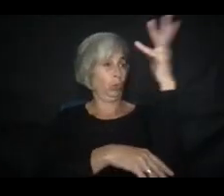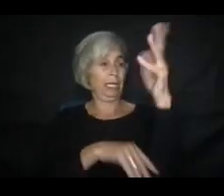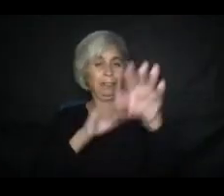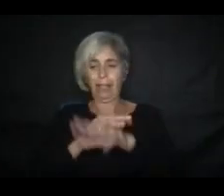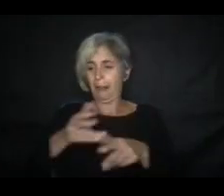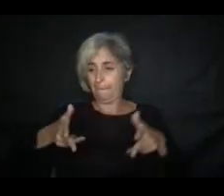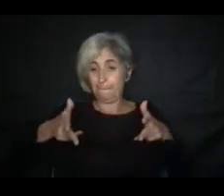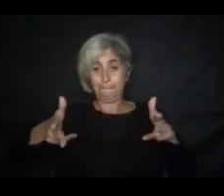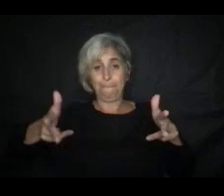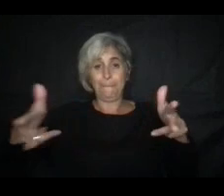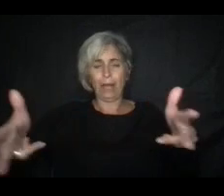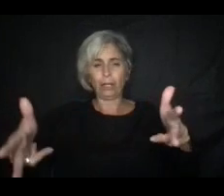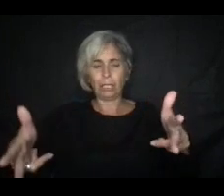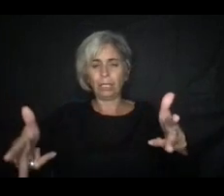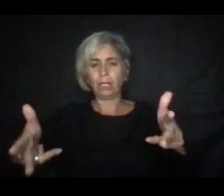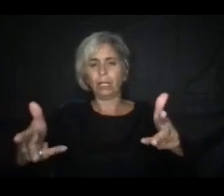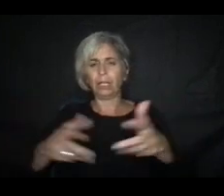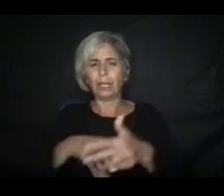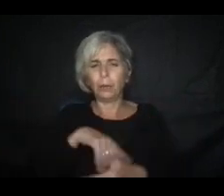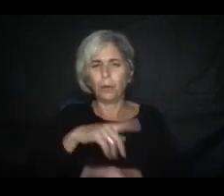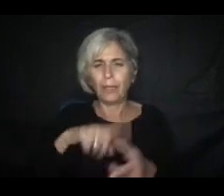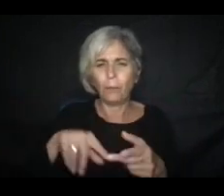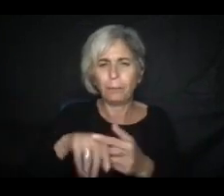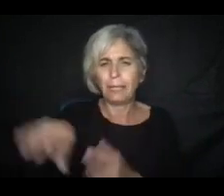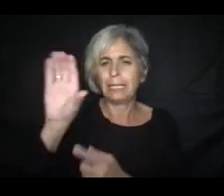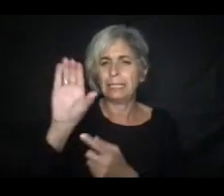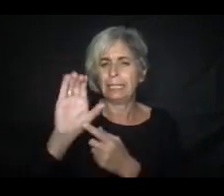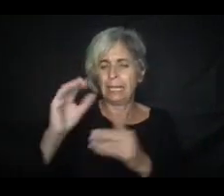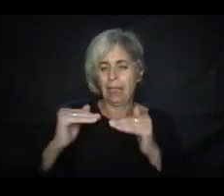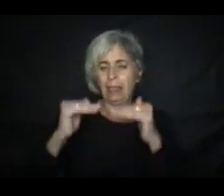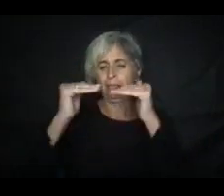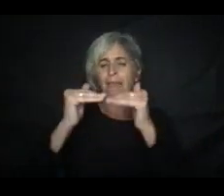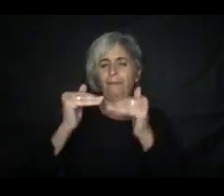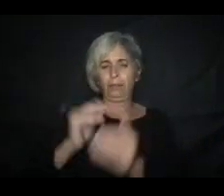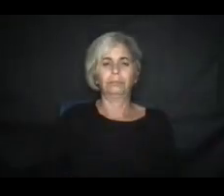then you'd be looking at a B-level facility.